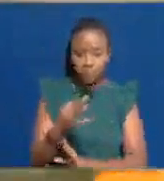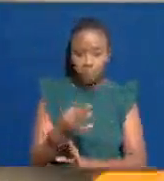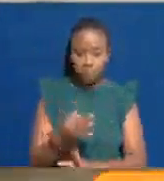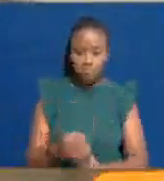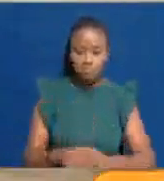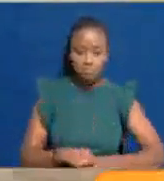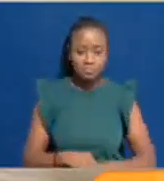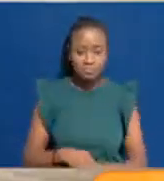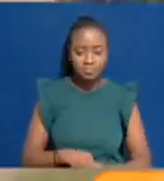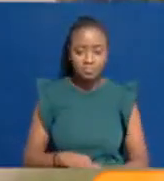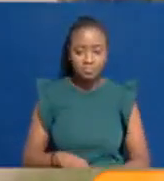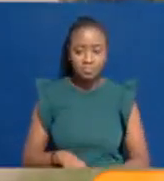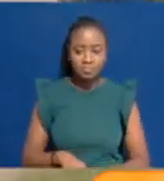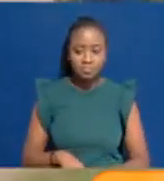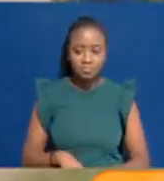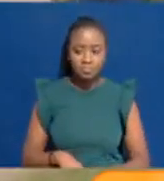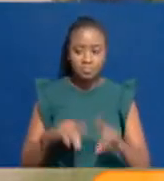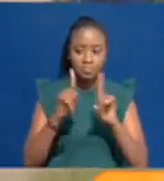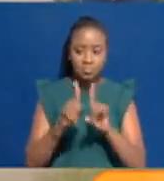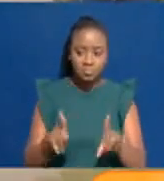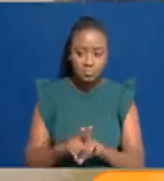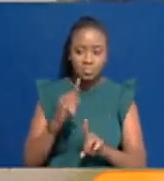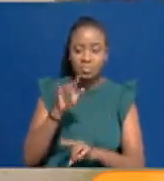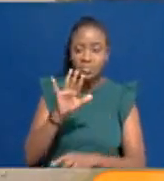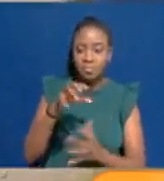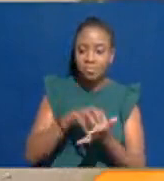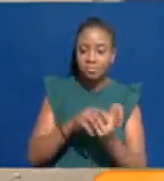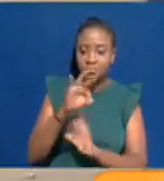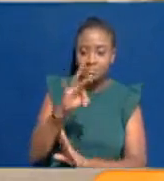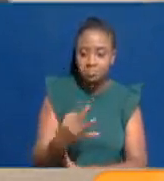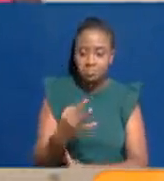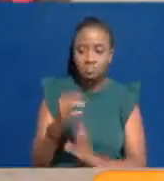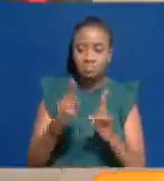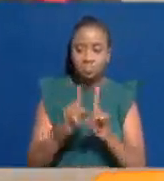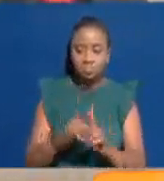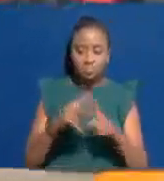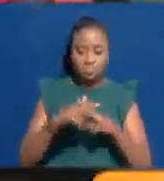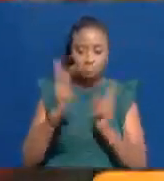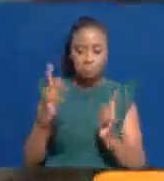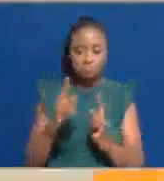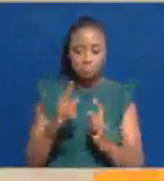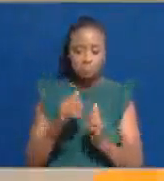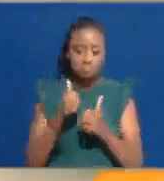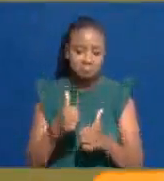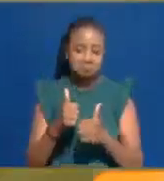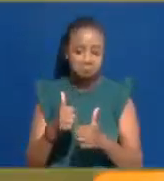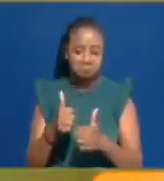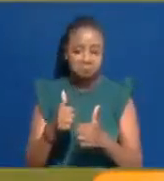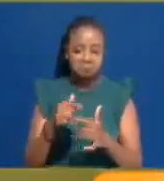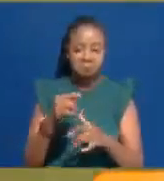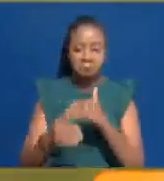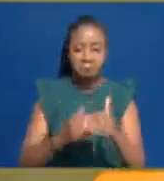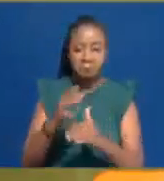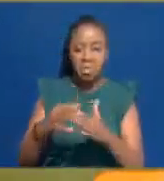Katsuta fourth. The win was Ogier's third from five starts so far this season. Rovanperä extended